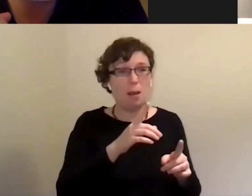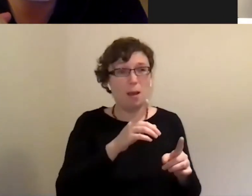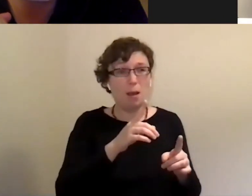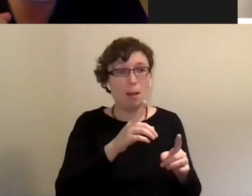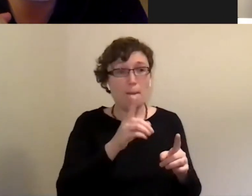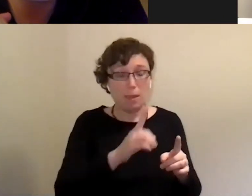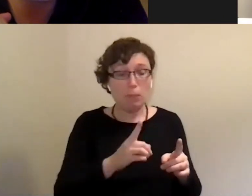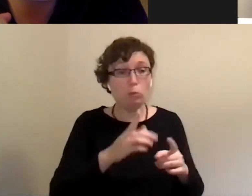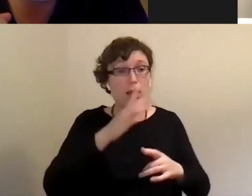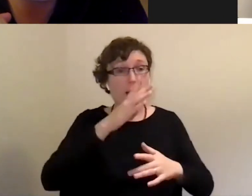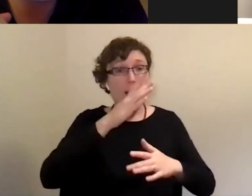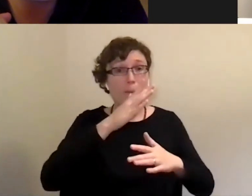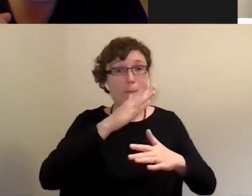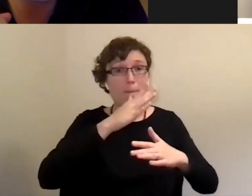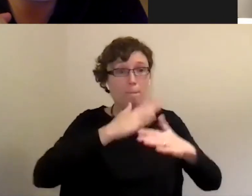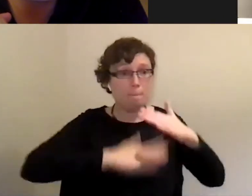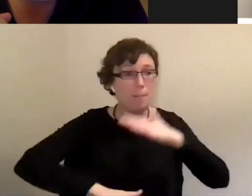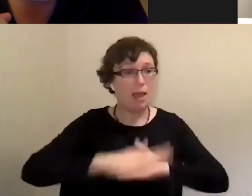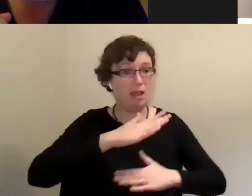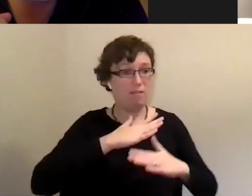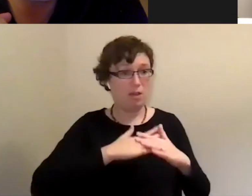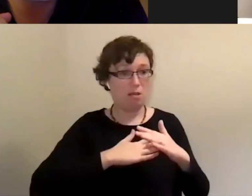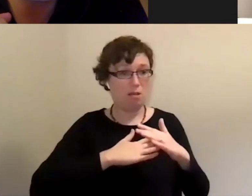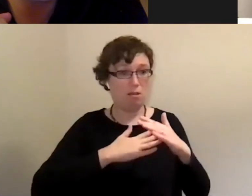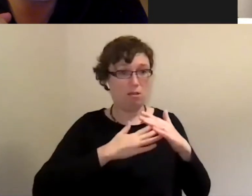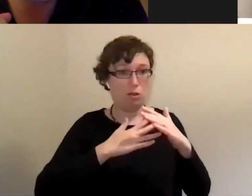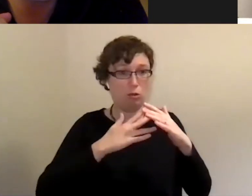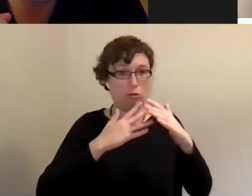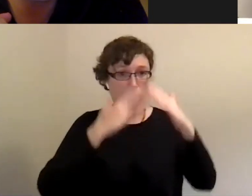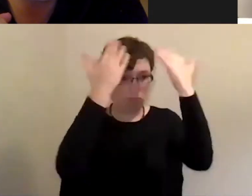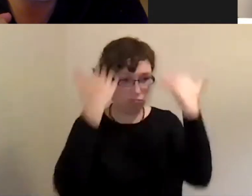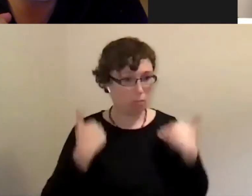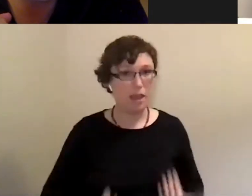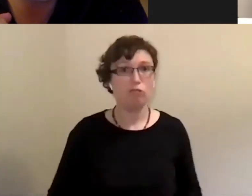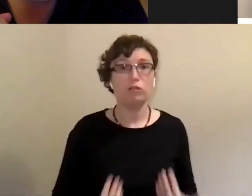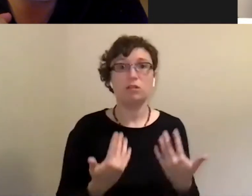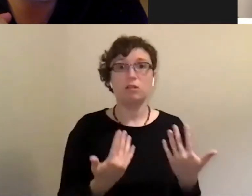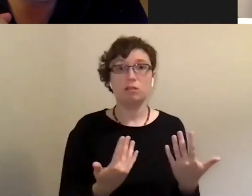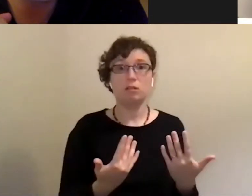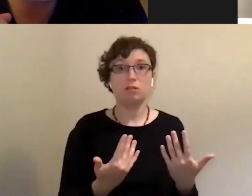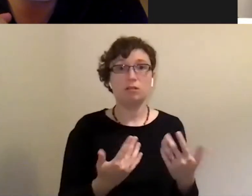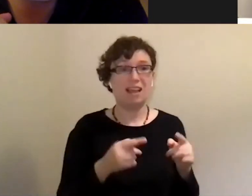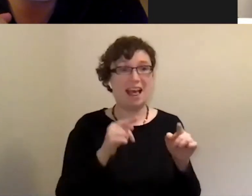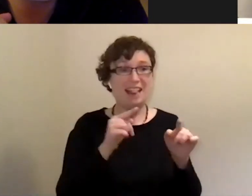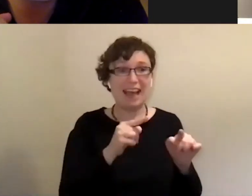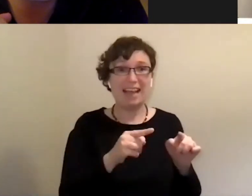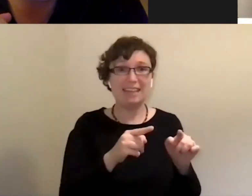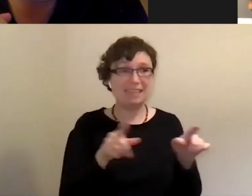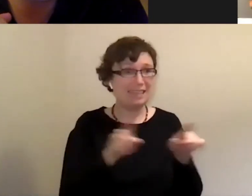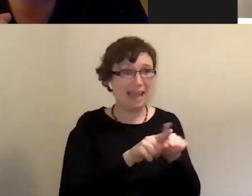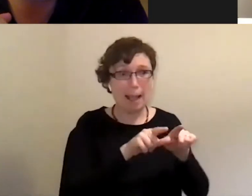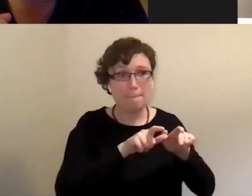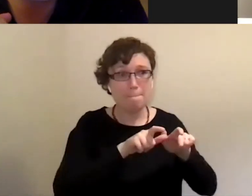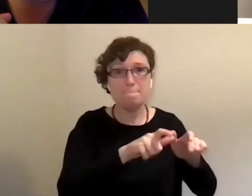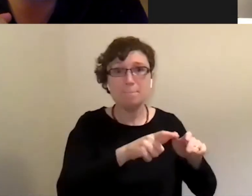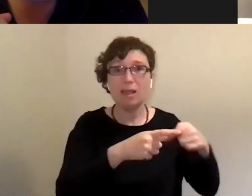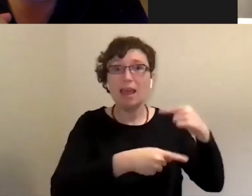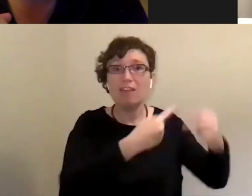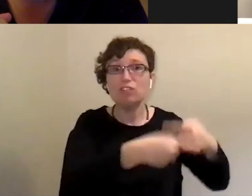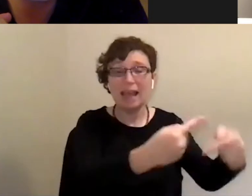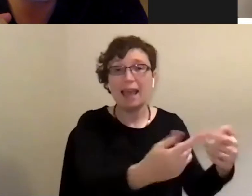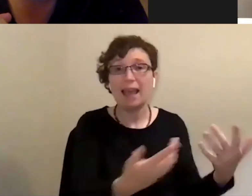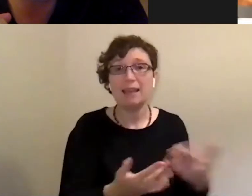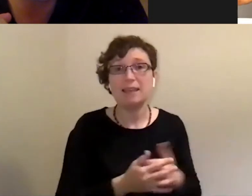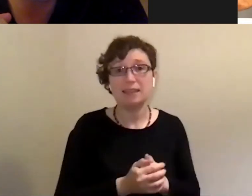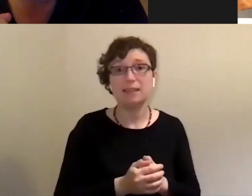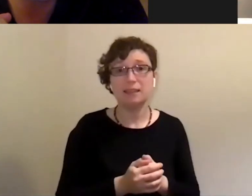it can't wait. Racism, you can't put a stop on racism and put that on hold for a bit. So don't put on hold your activism. Unless